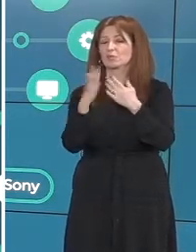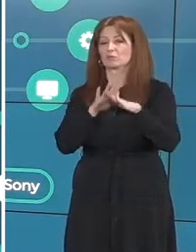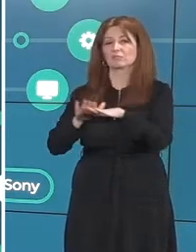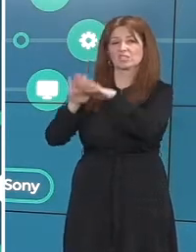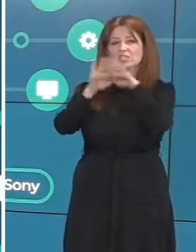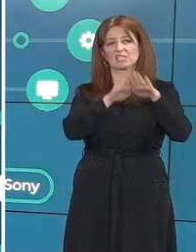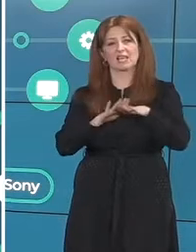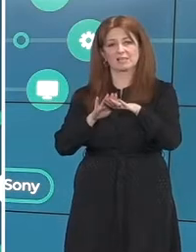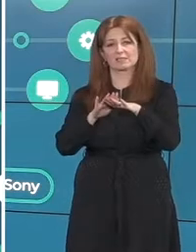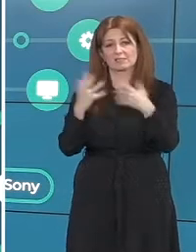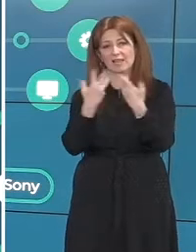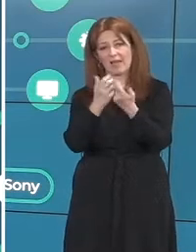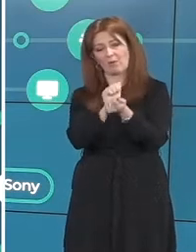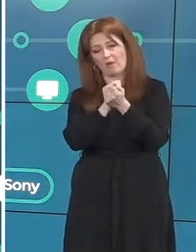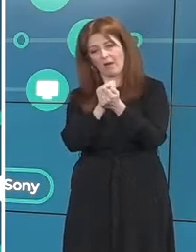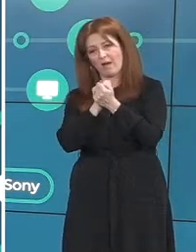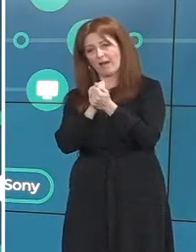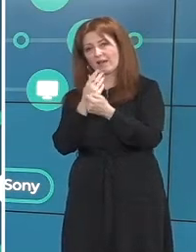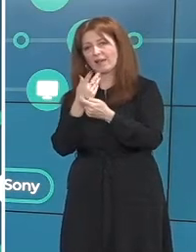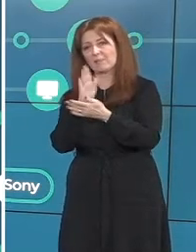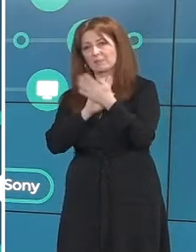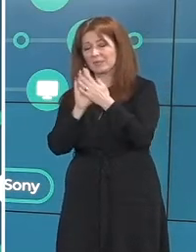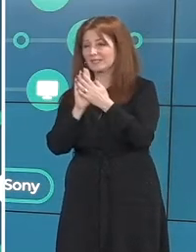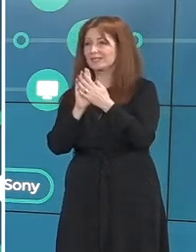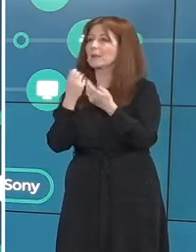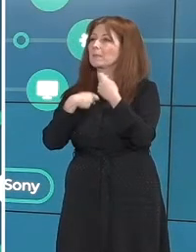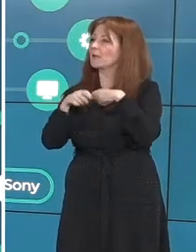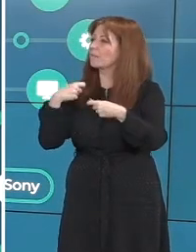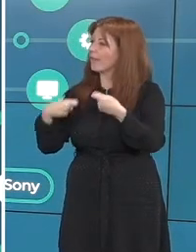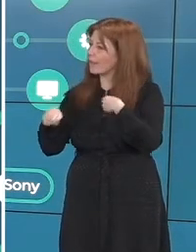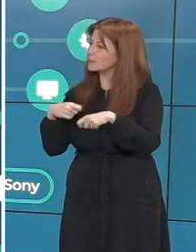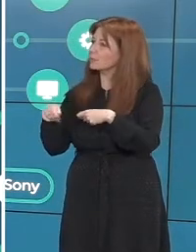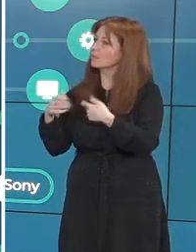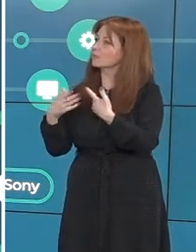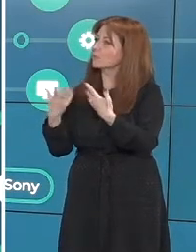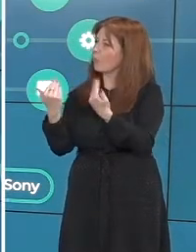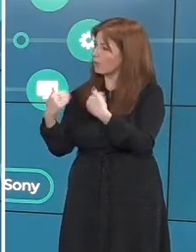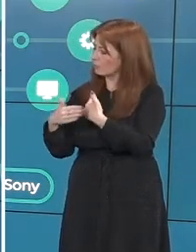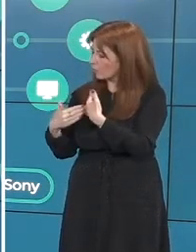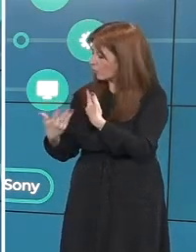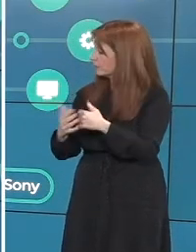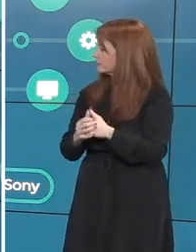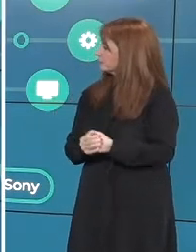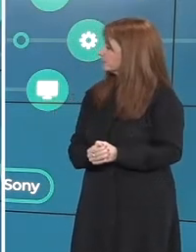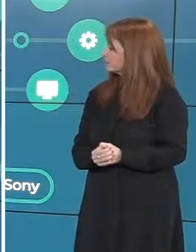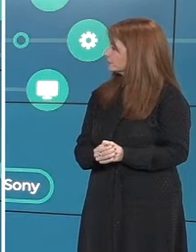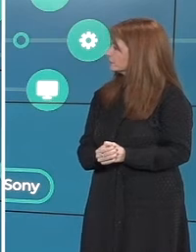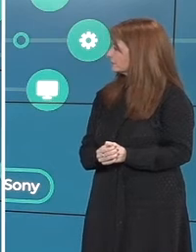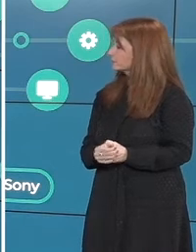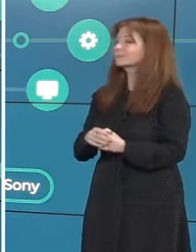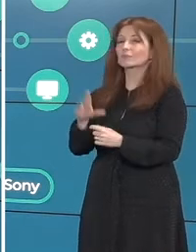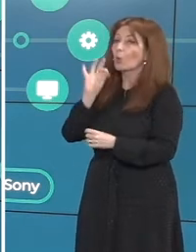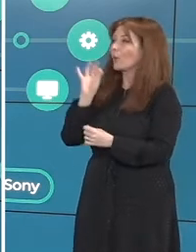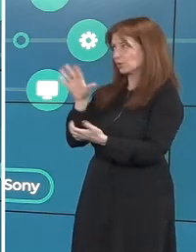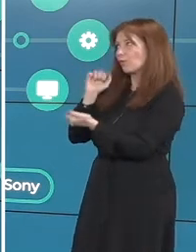how we hire and screen people, but again, making it a bit more flexible and a bit more welcoming. I remember the question this time. Okay, good. Thank